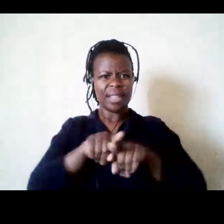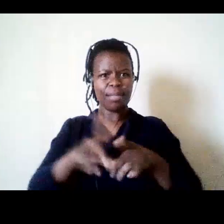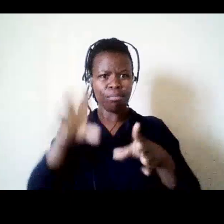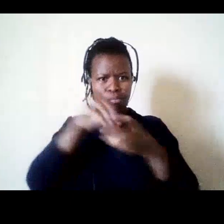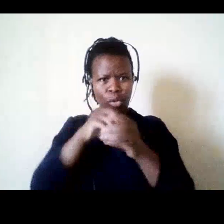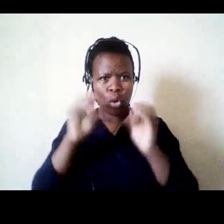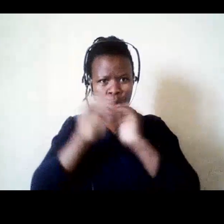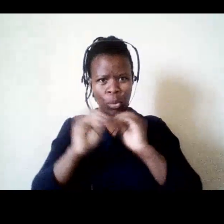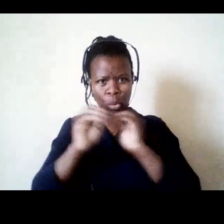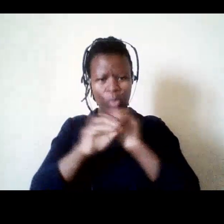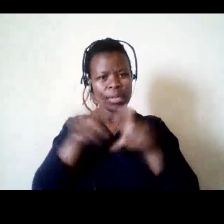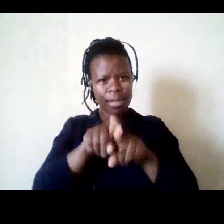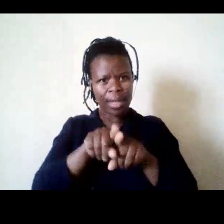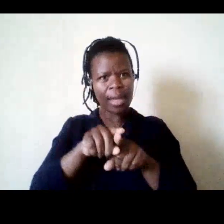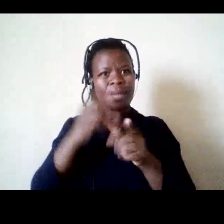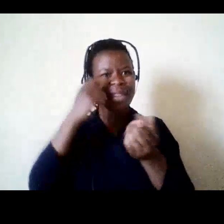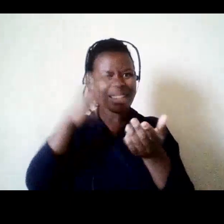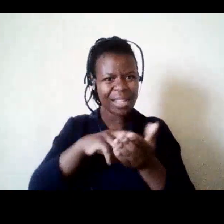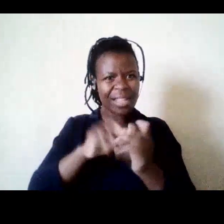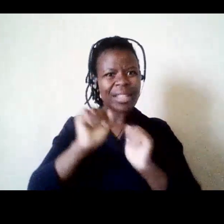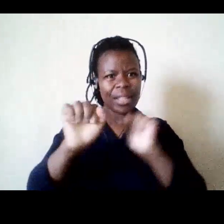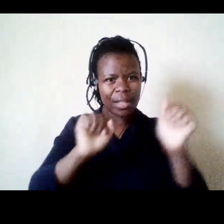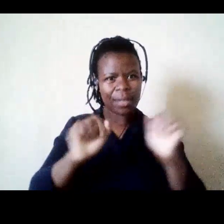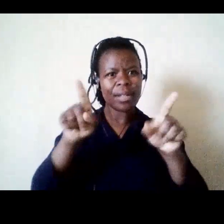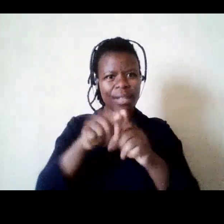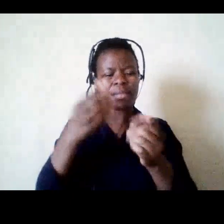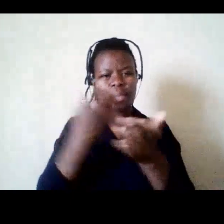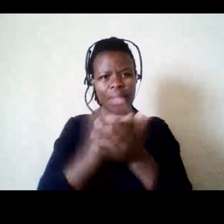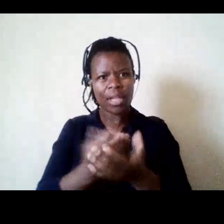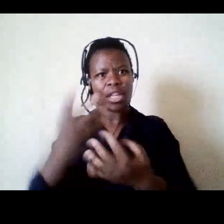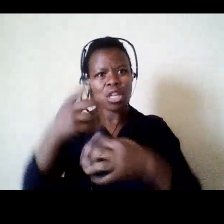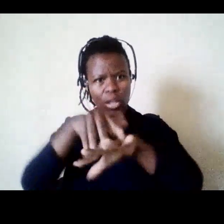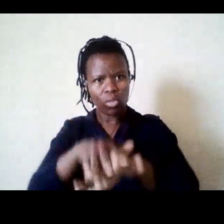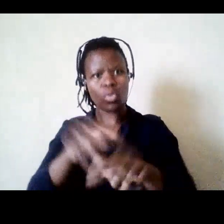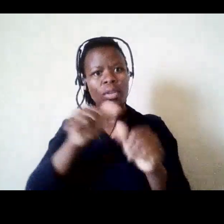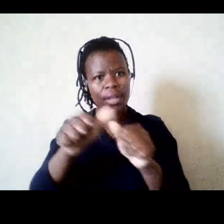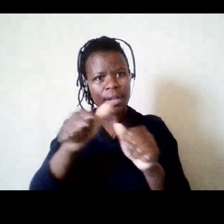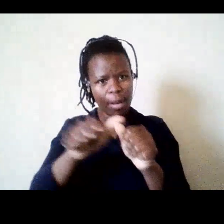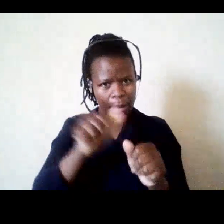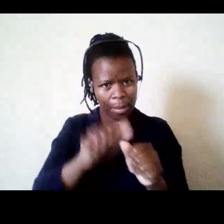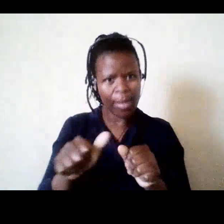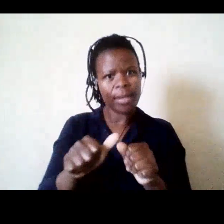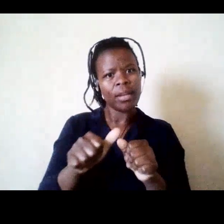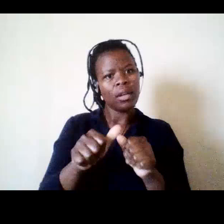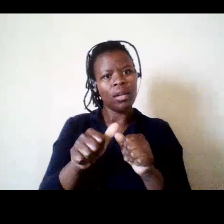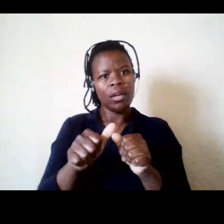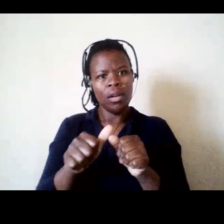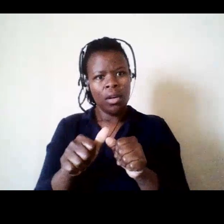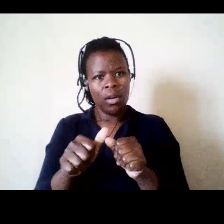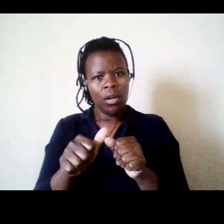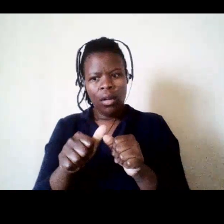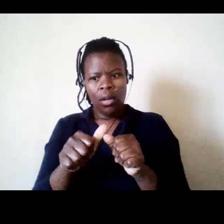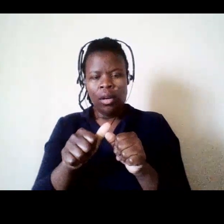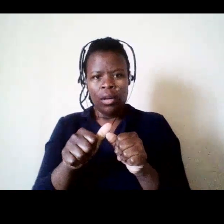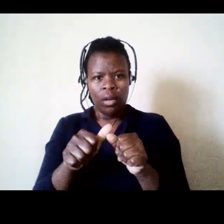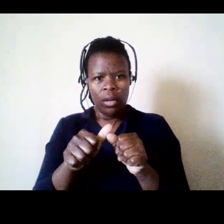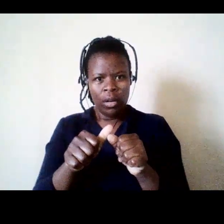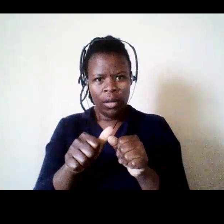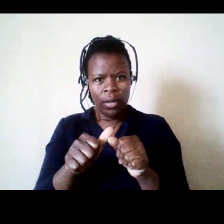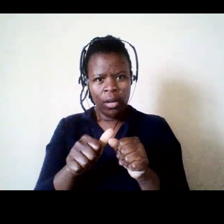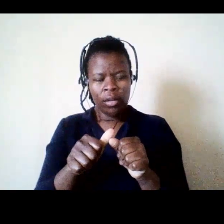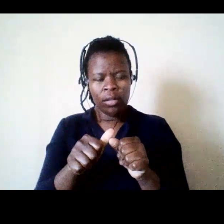them better? How can we talk about disability in a way that shows it as a part of normal human life? So that is a tricky